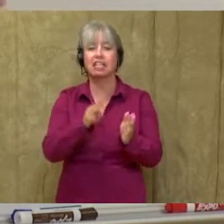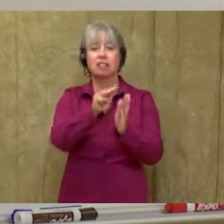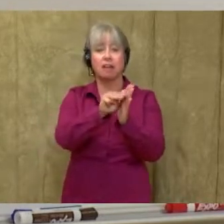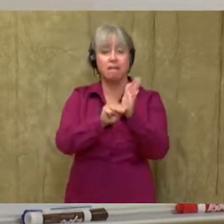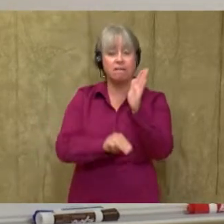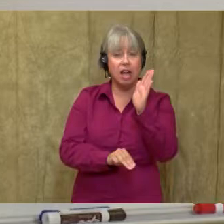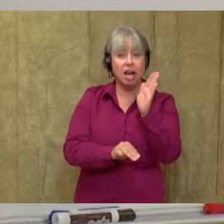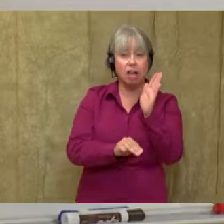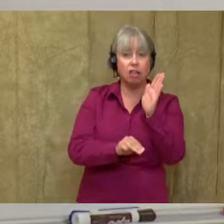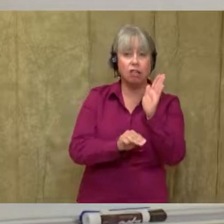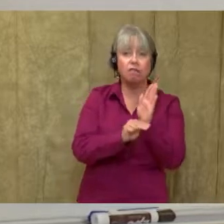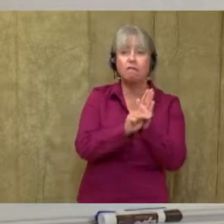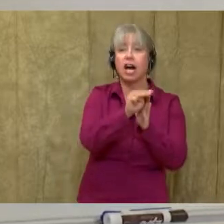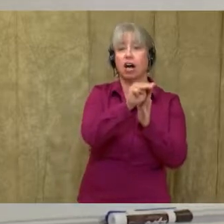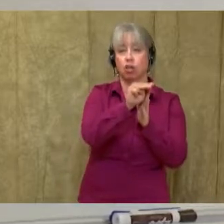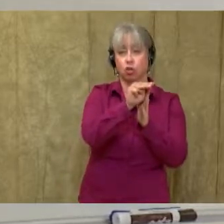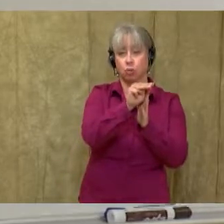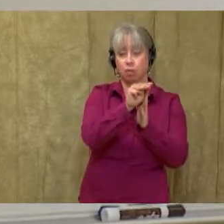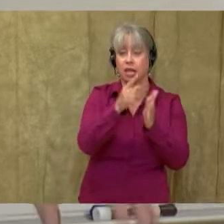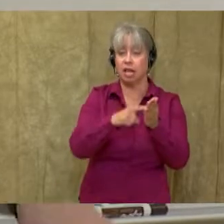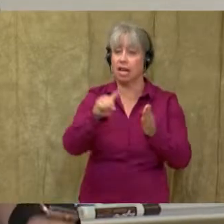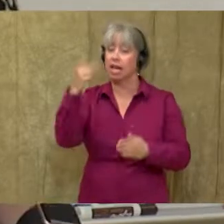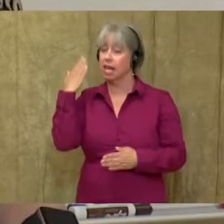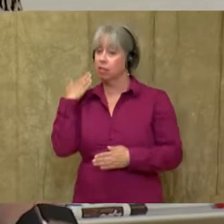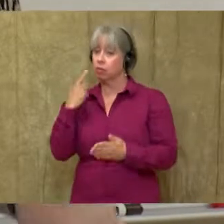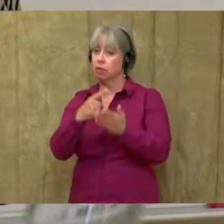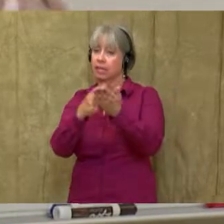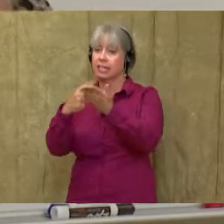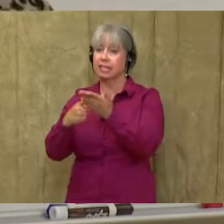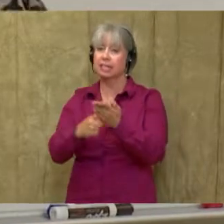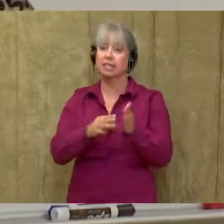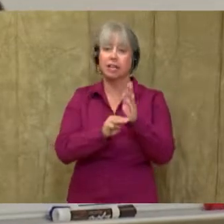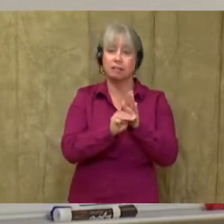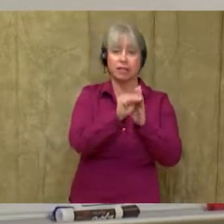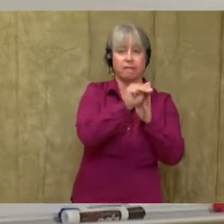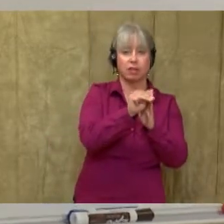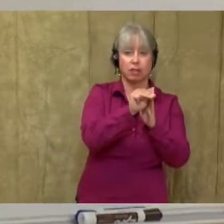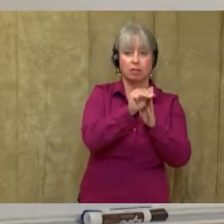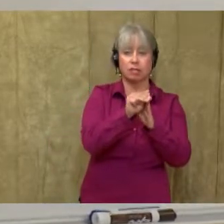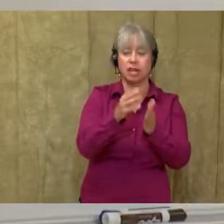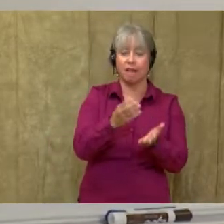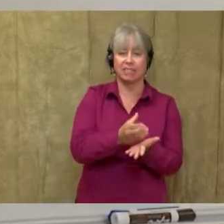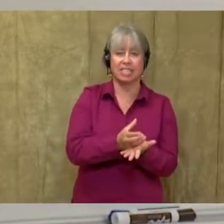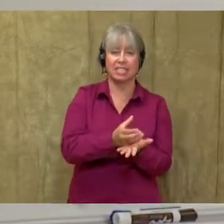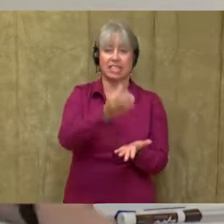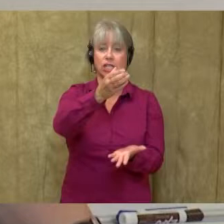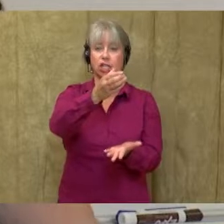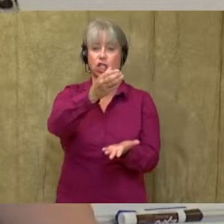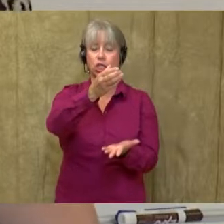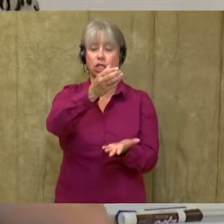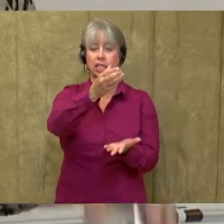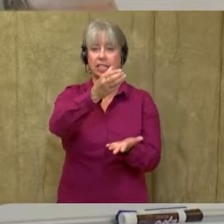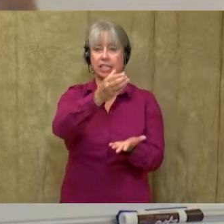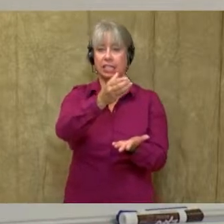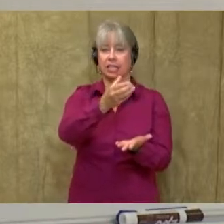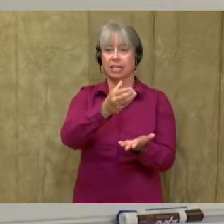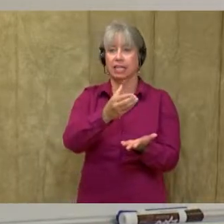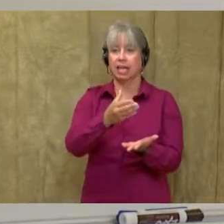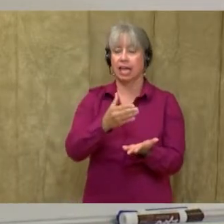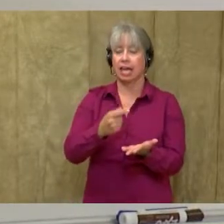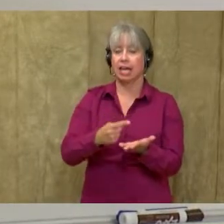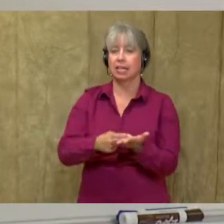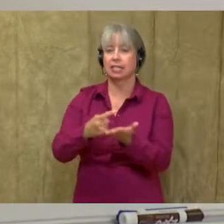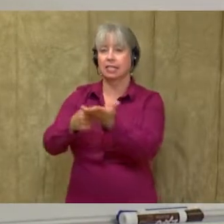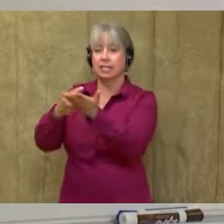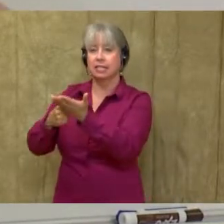week, if you tuned in, we also talked about volume. We talked about the volume of a cylinder. We talked about the volume of a